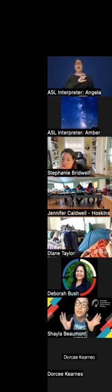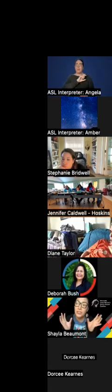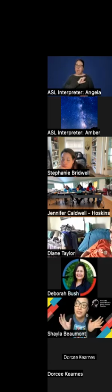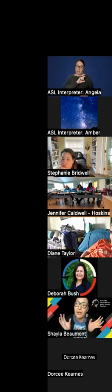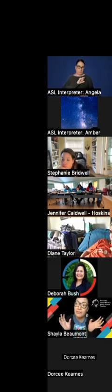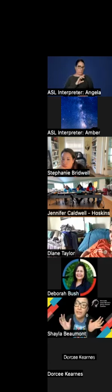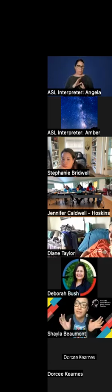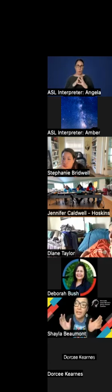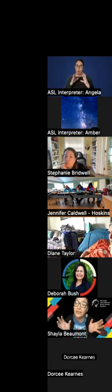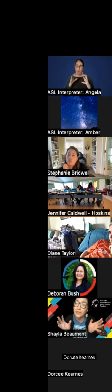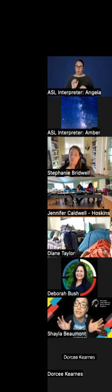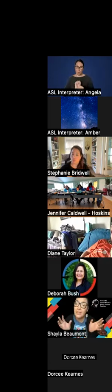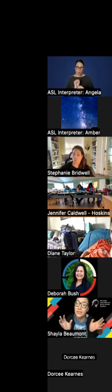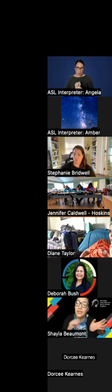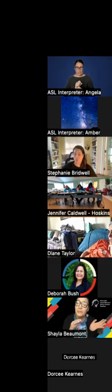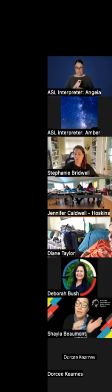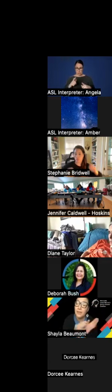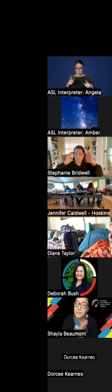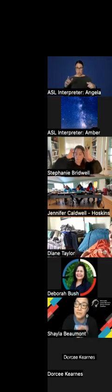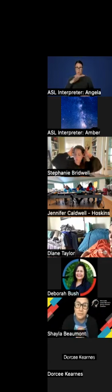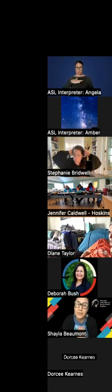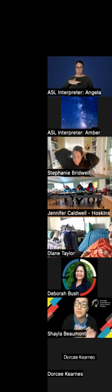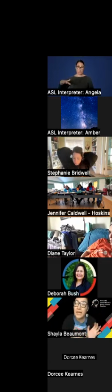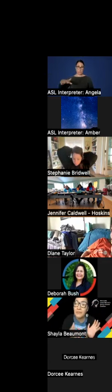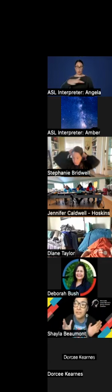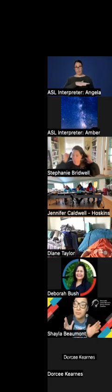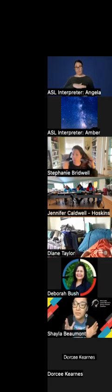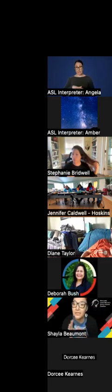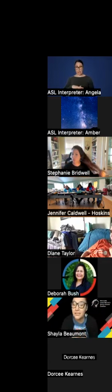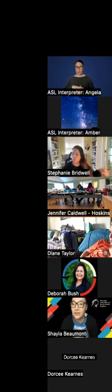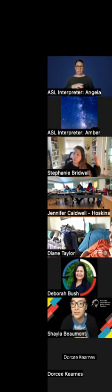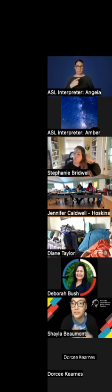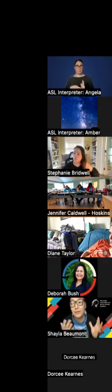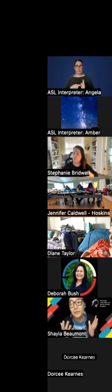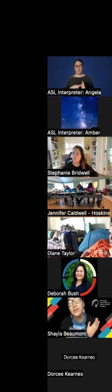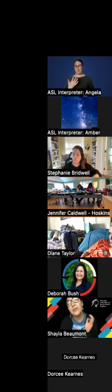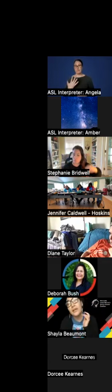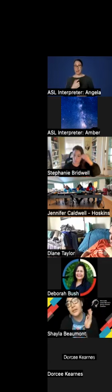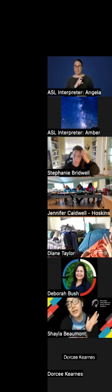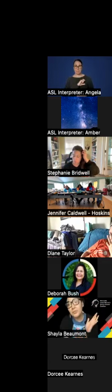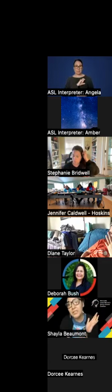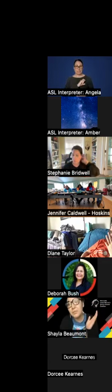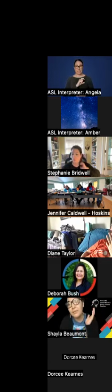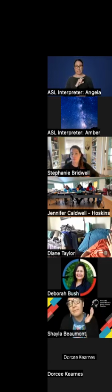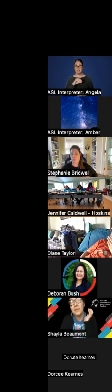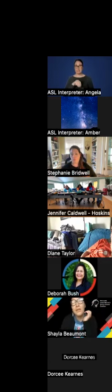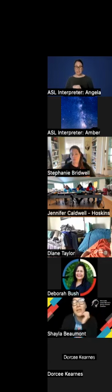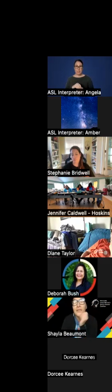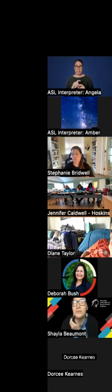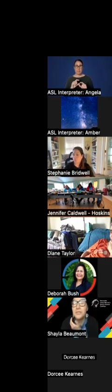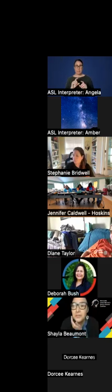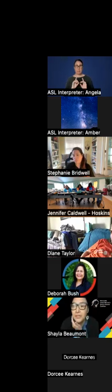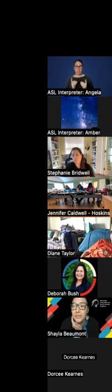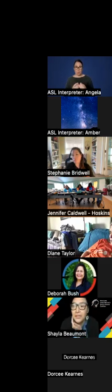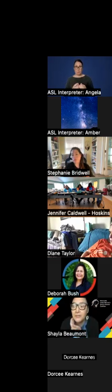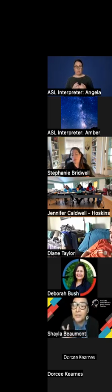large geographic areas, and maybe sometimes we only have 5 police in our tribal police department. And then I